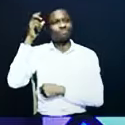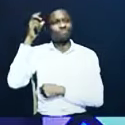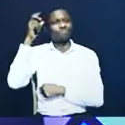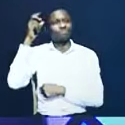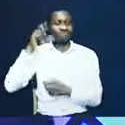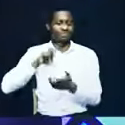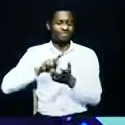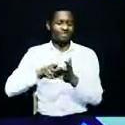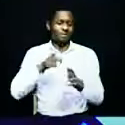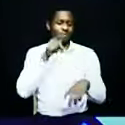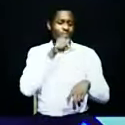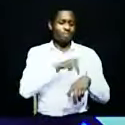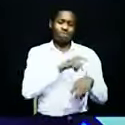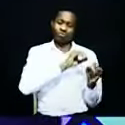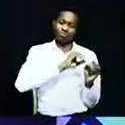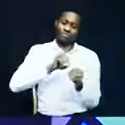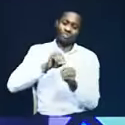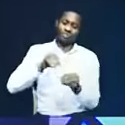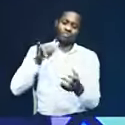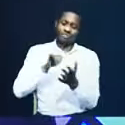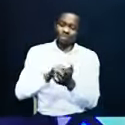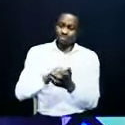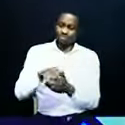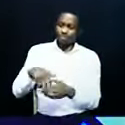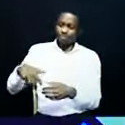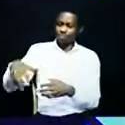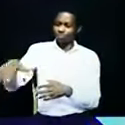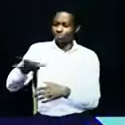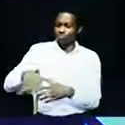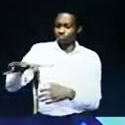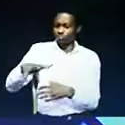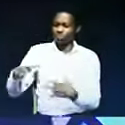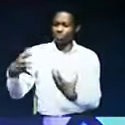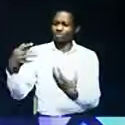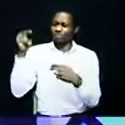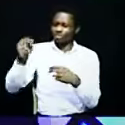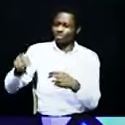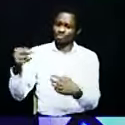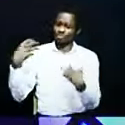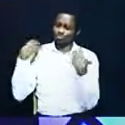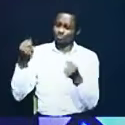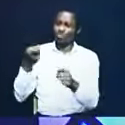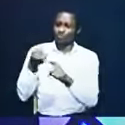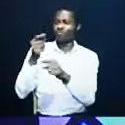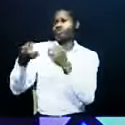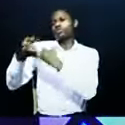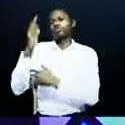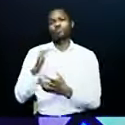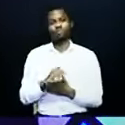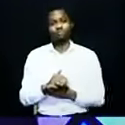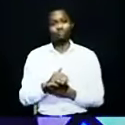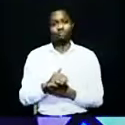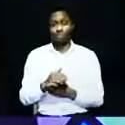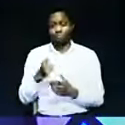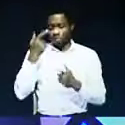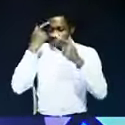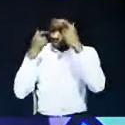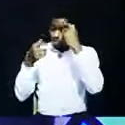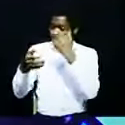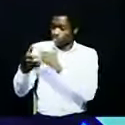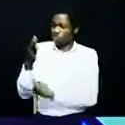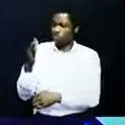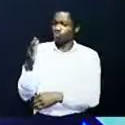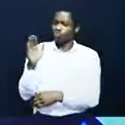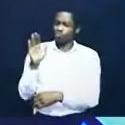then he teaches them to draw on the power of God. Because the Lord is the strength of their life.